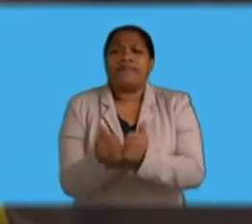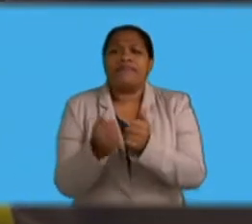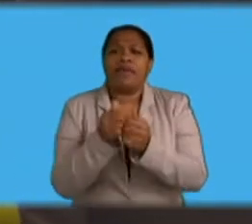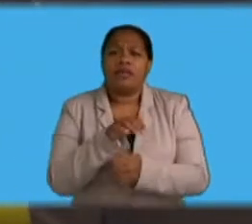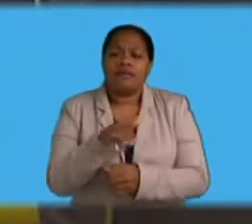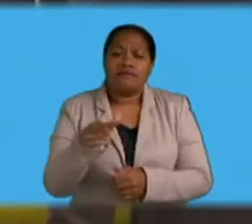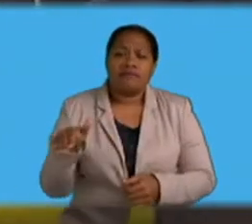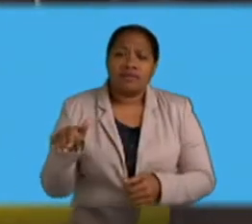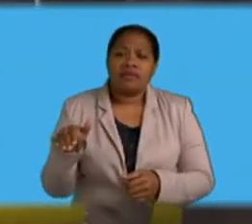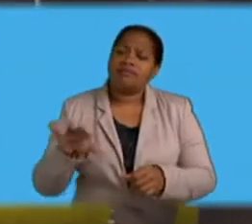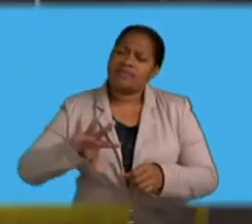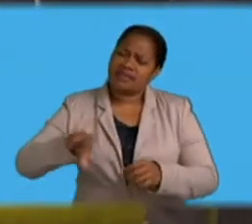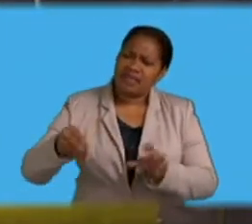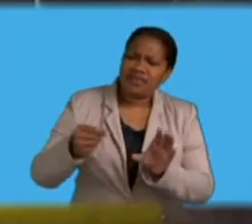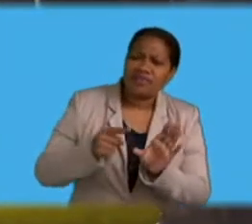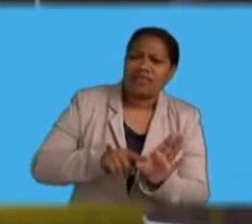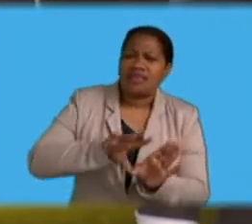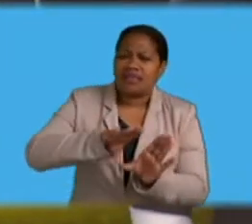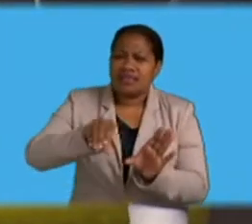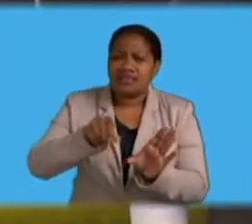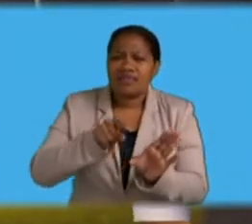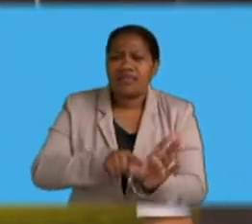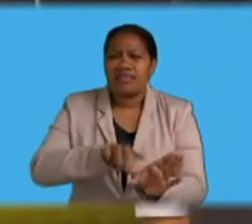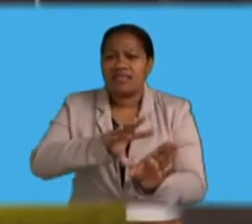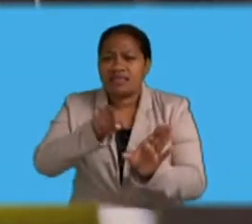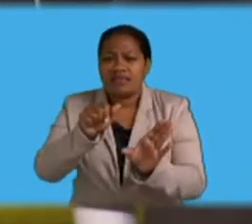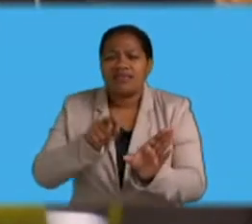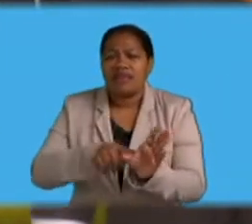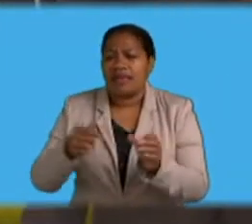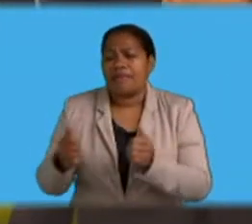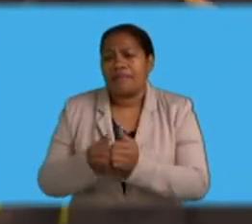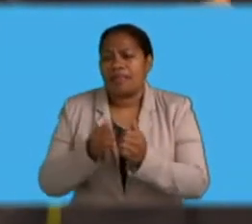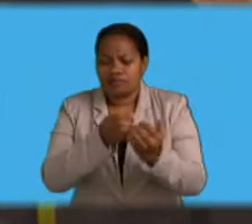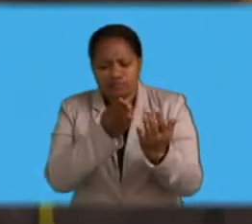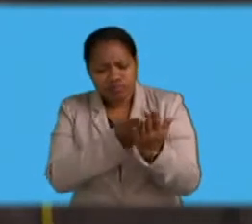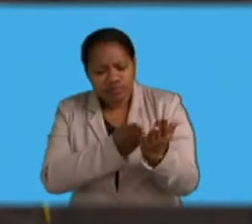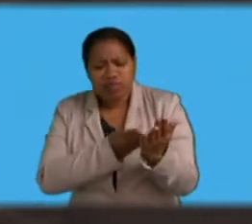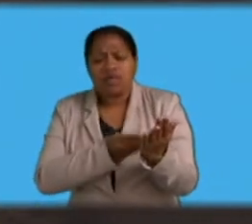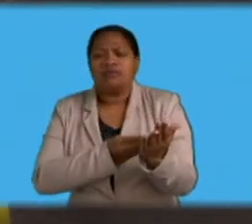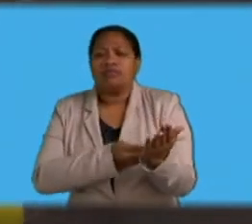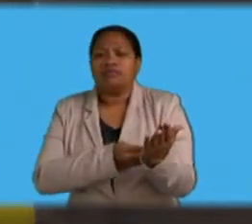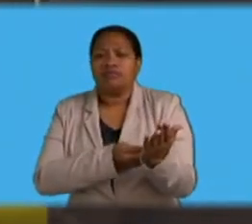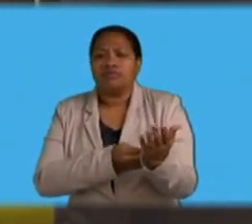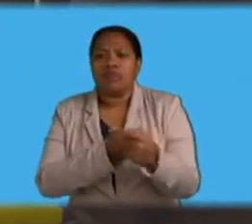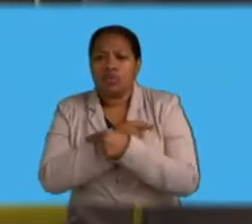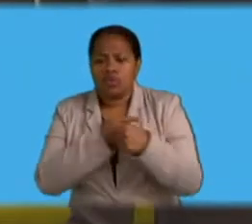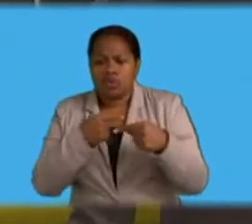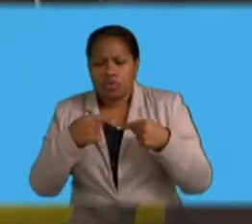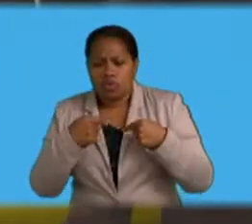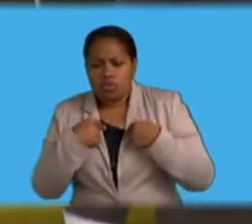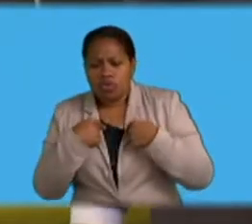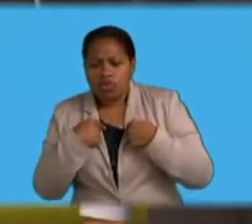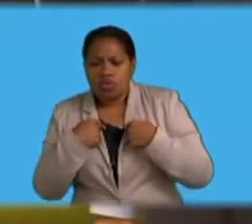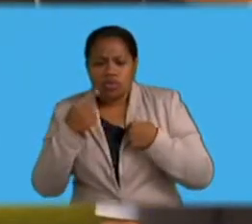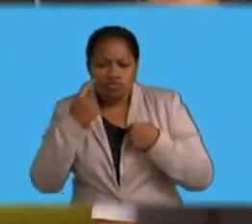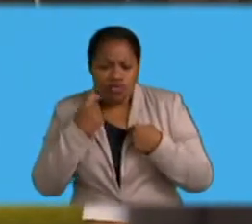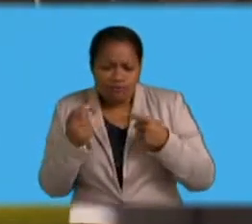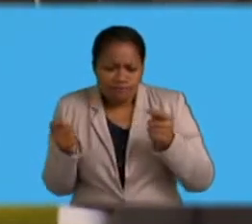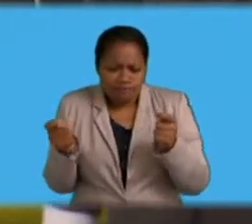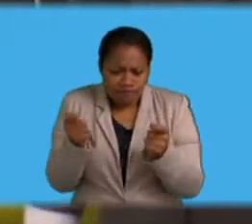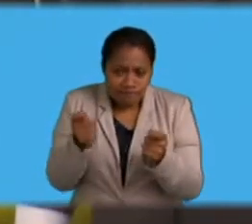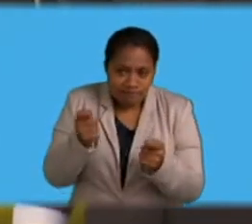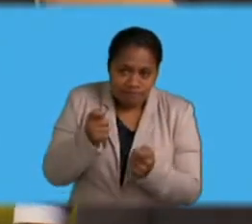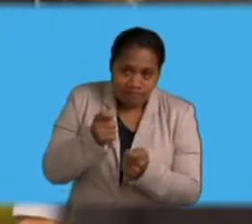them, and year by year, every budget, if they had listened, we've been actually regularizing. We had people in the Ministry of